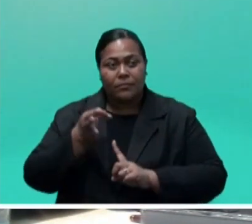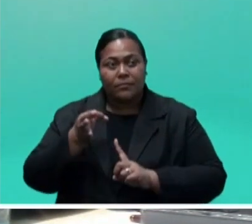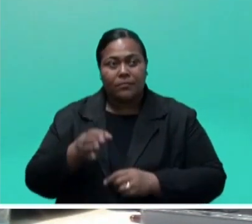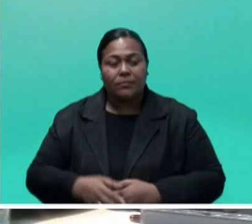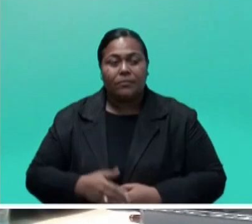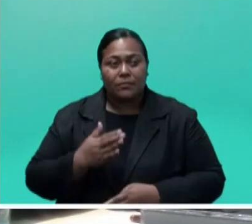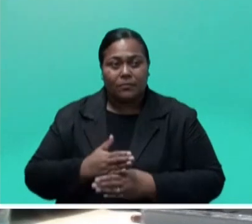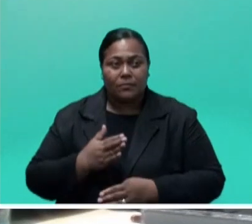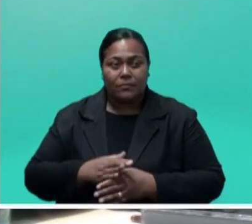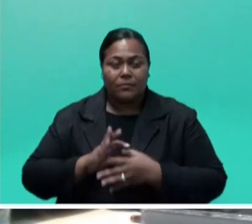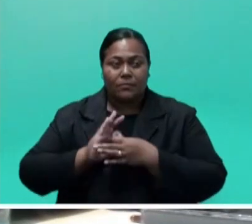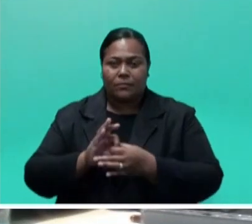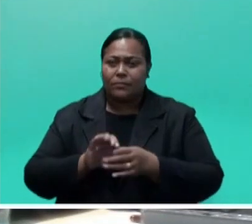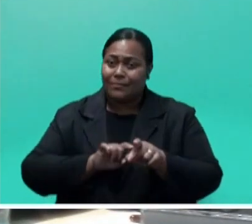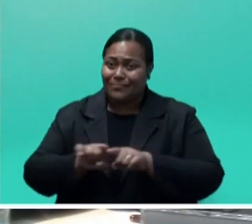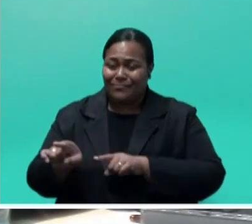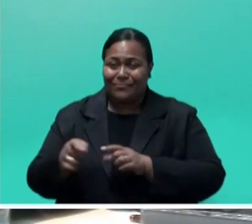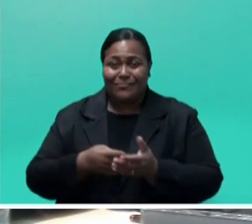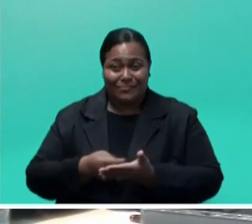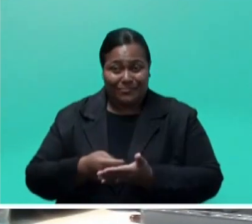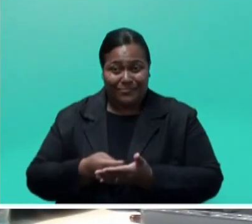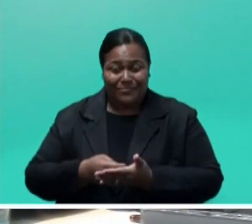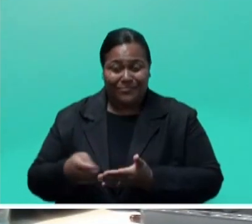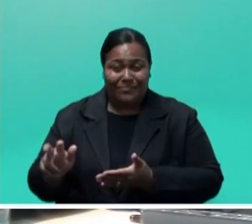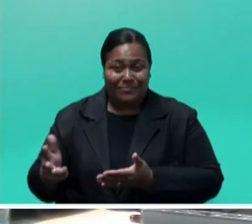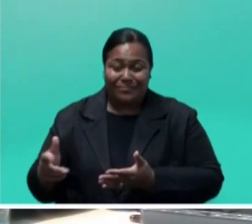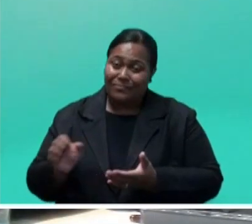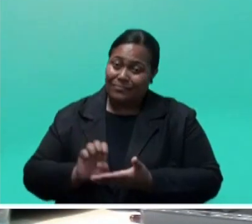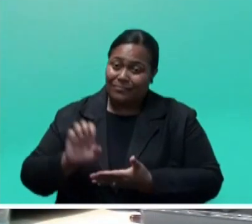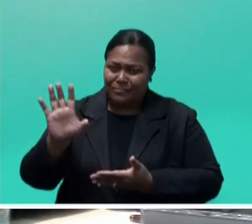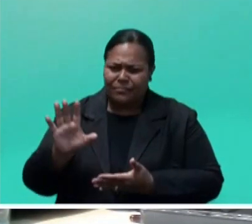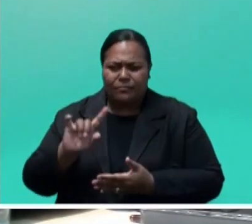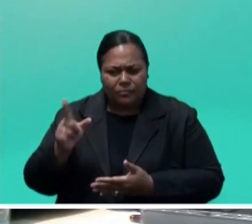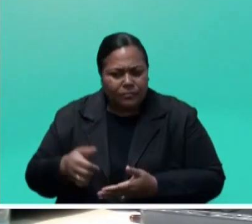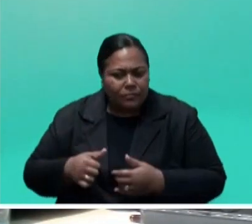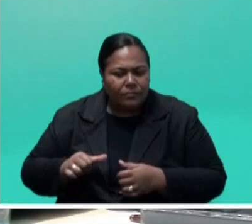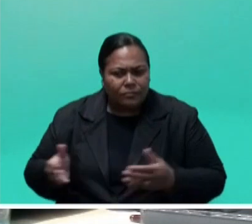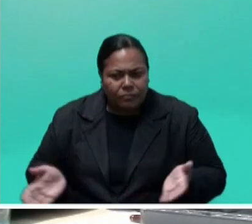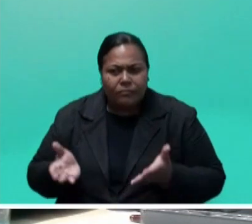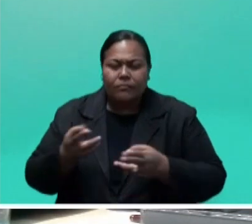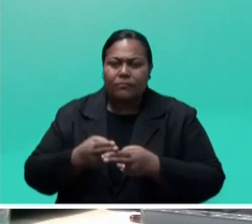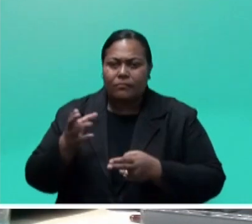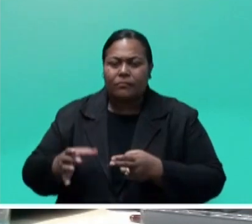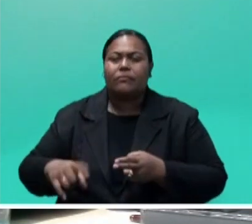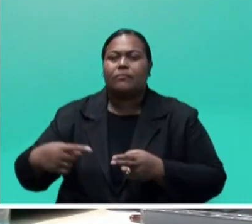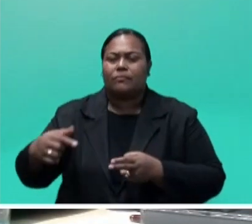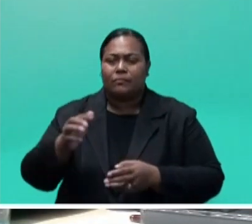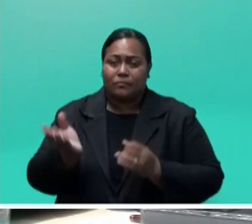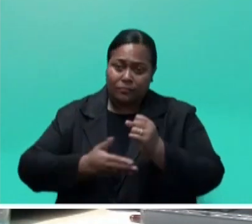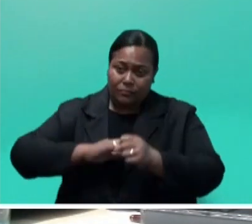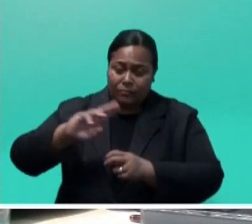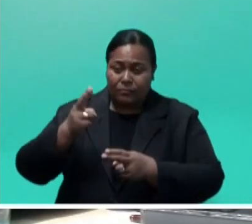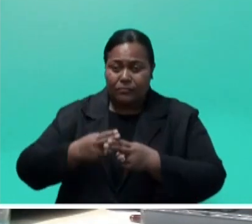that the majority of the leases expiring will be renewed to allow farmers to carry on with the sugarcane farming for the betterment of the